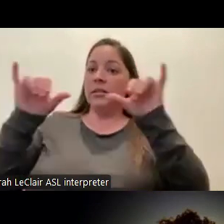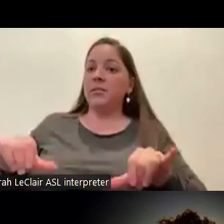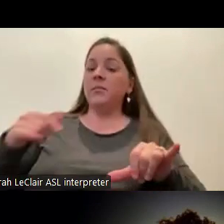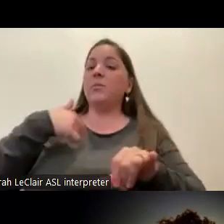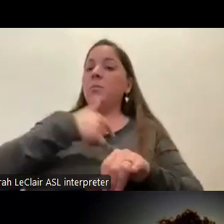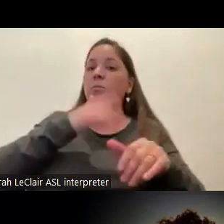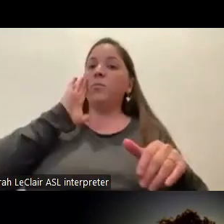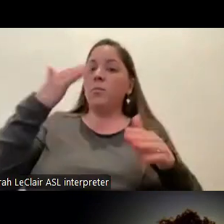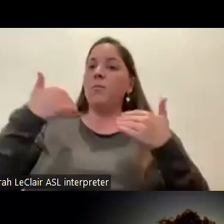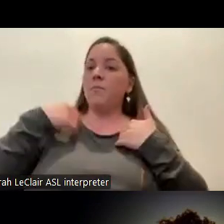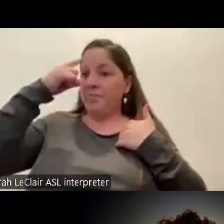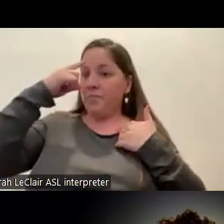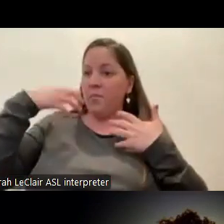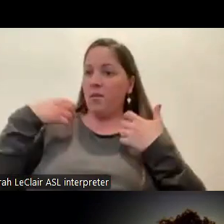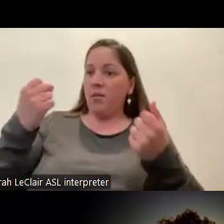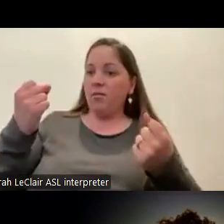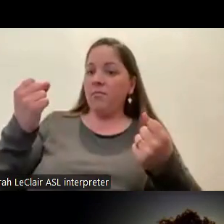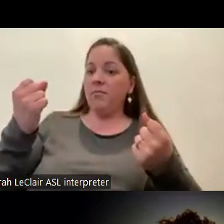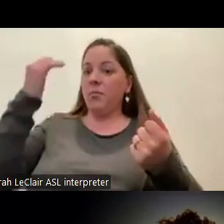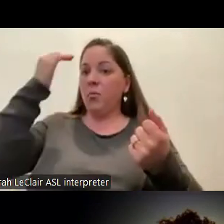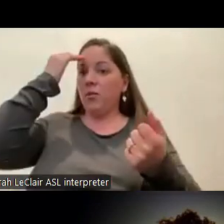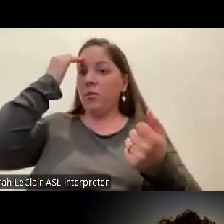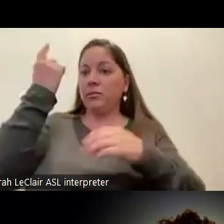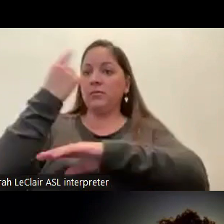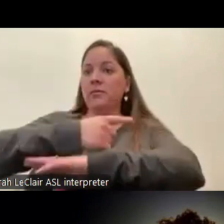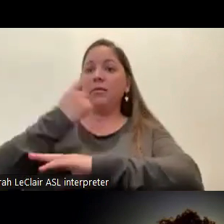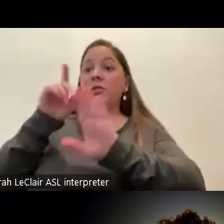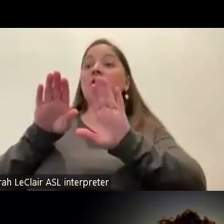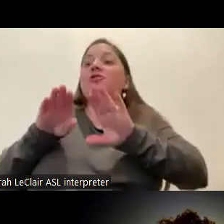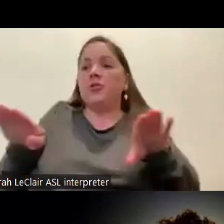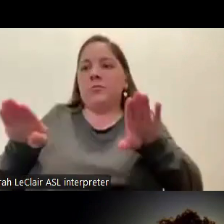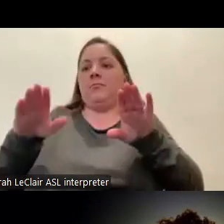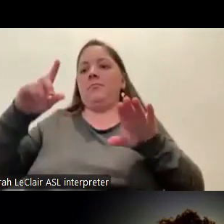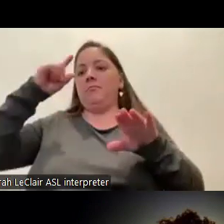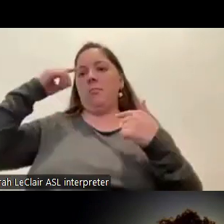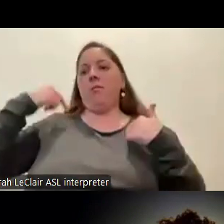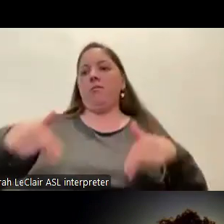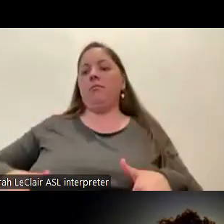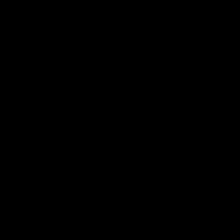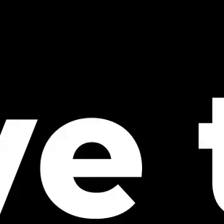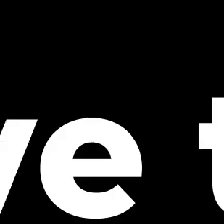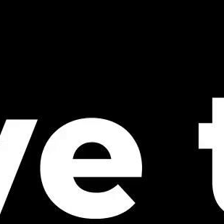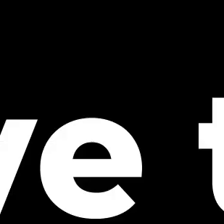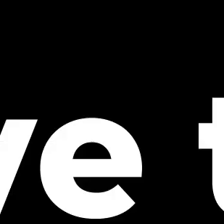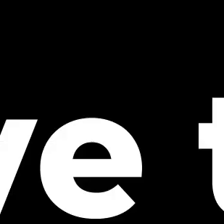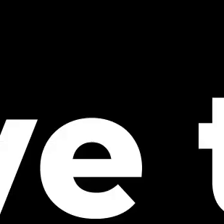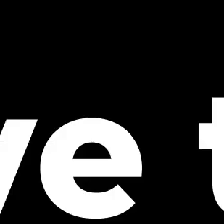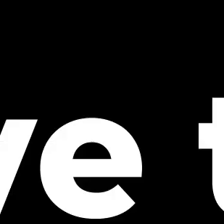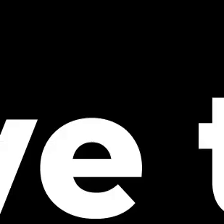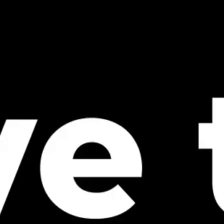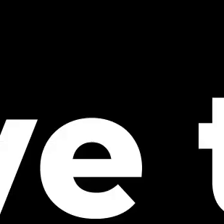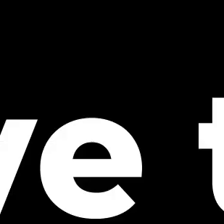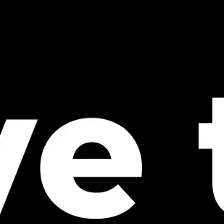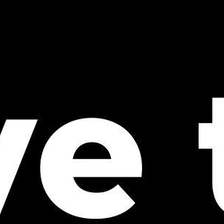a mental health awareness day event for children's mental health. We actually have that here in Riverside at our